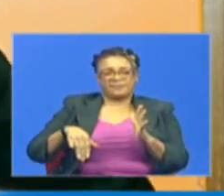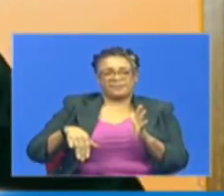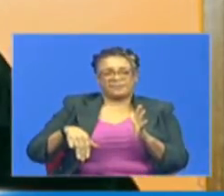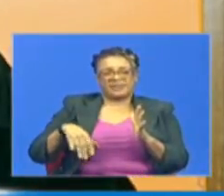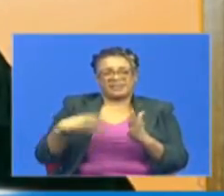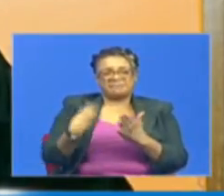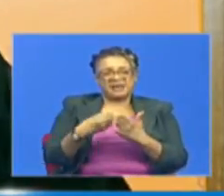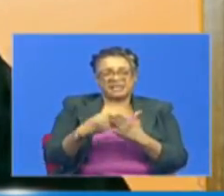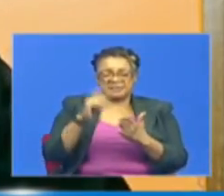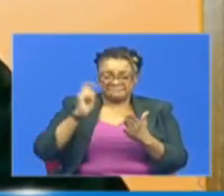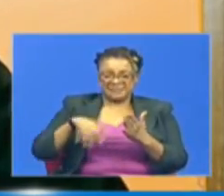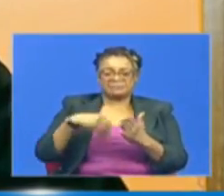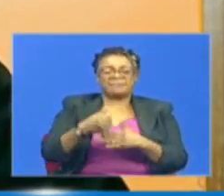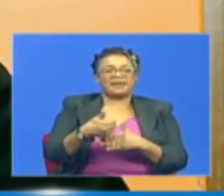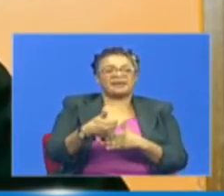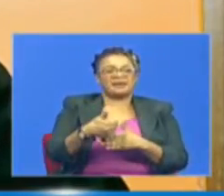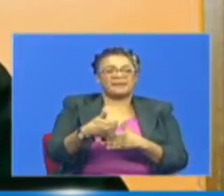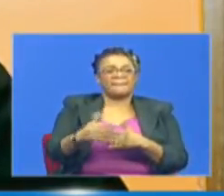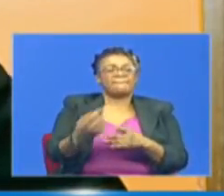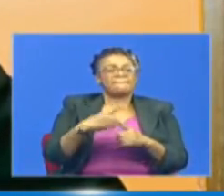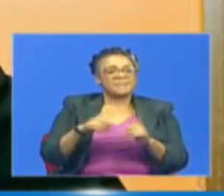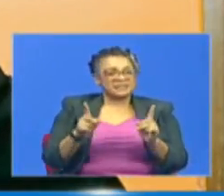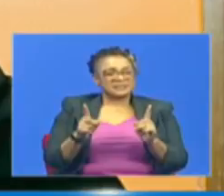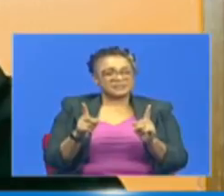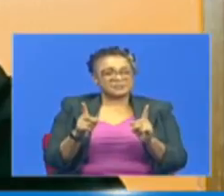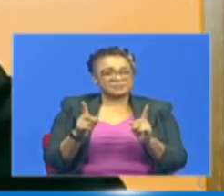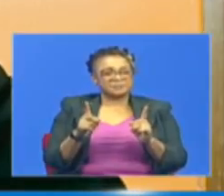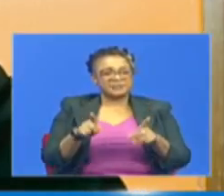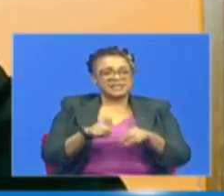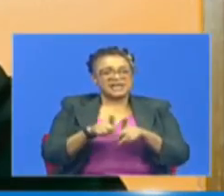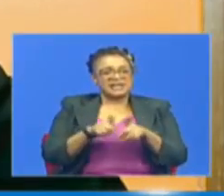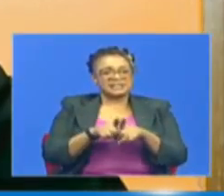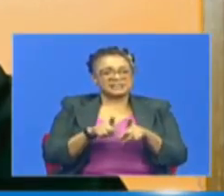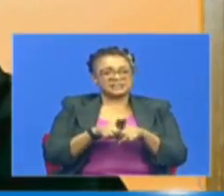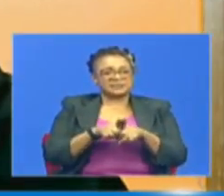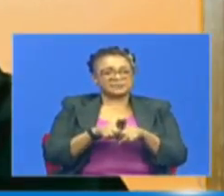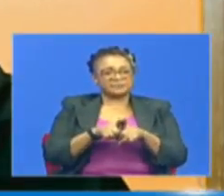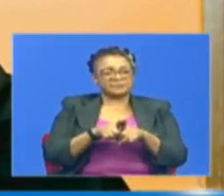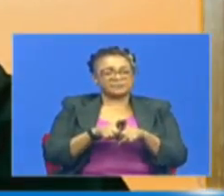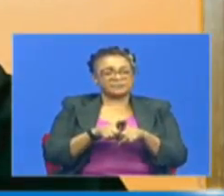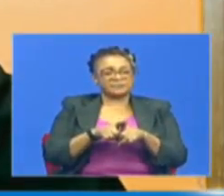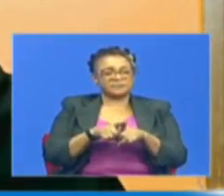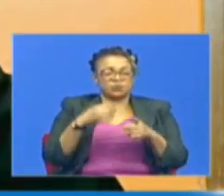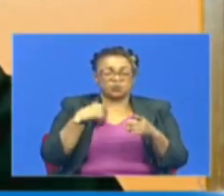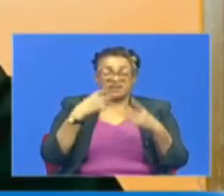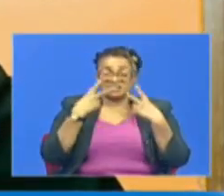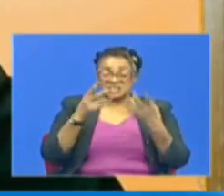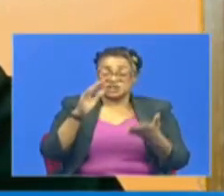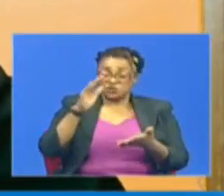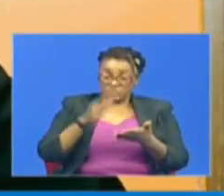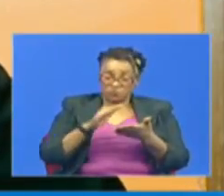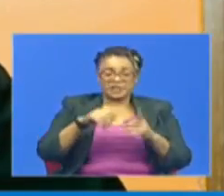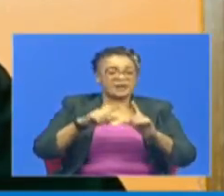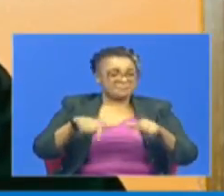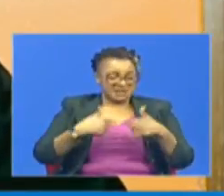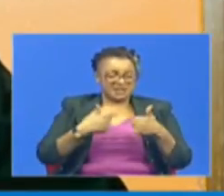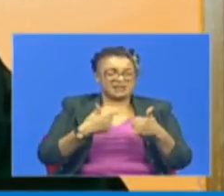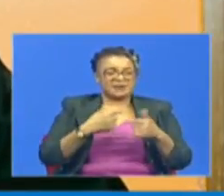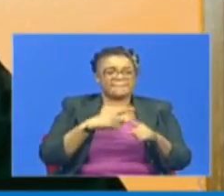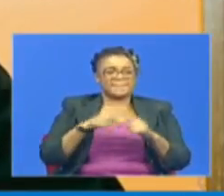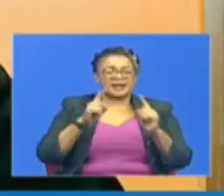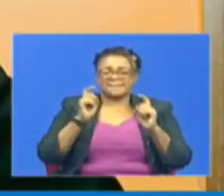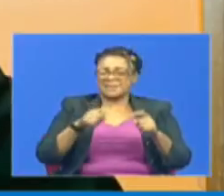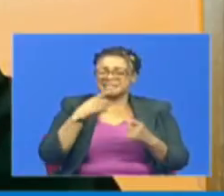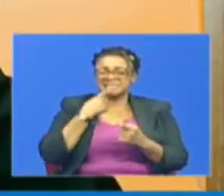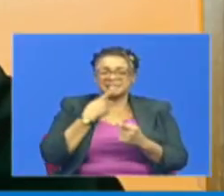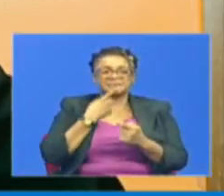need to be paid. So whereas we have seen reduced demand, I must say that we've also